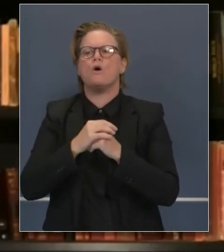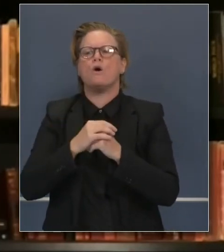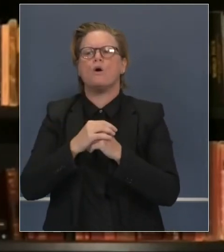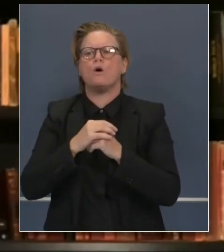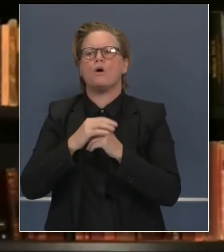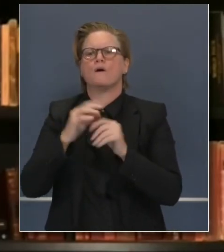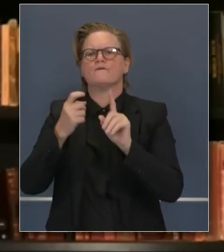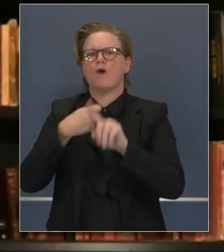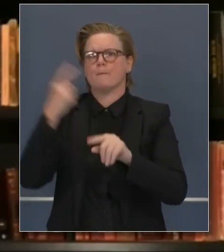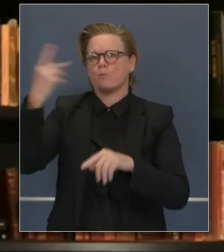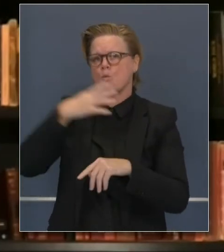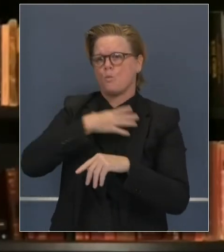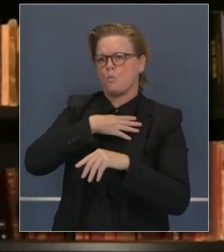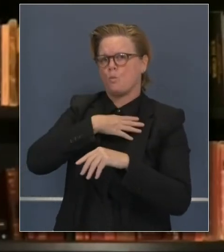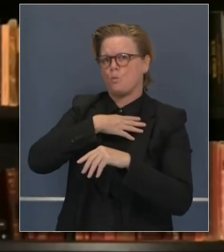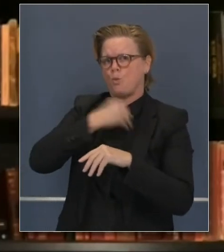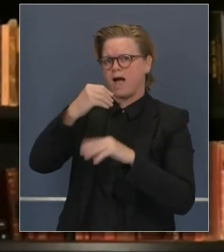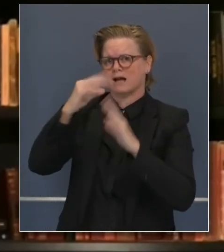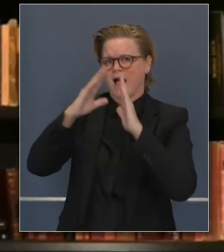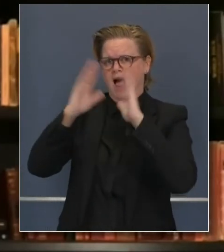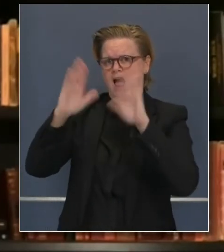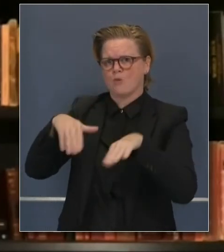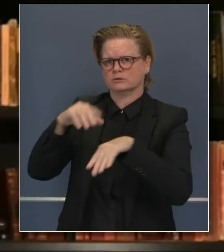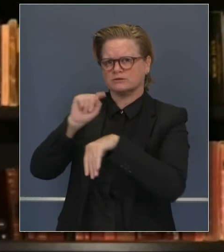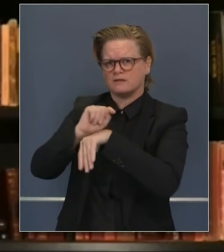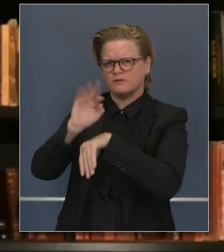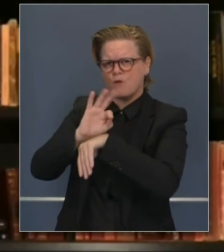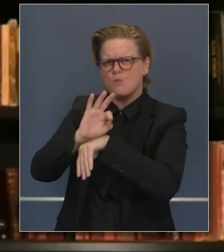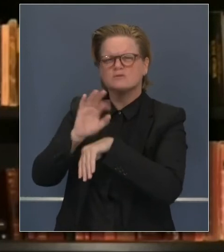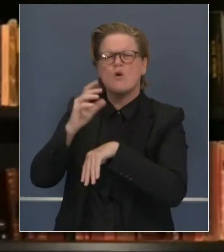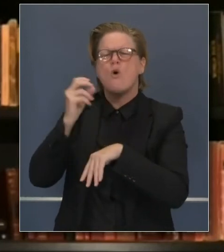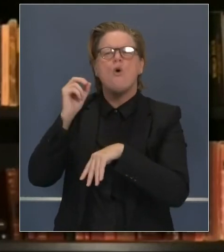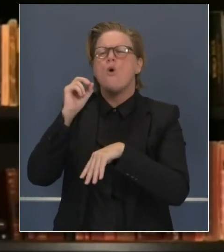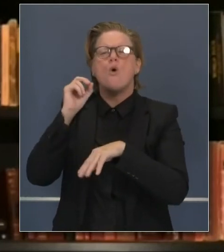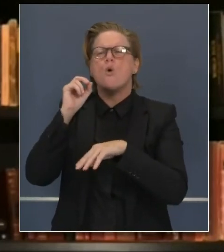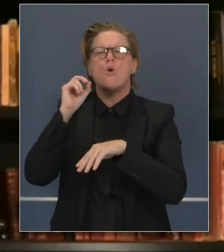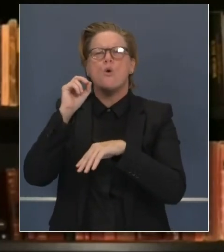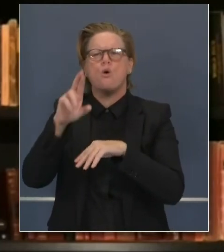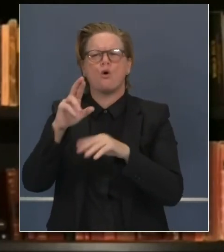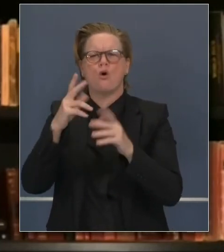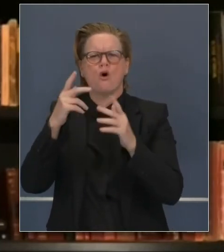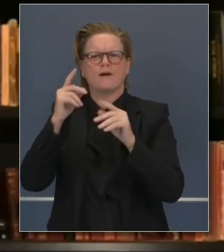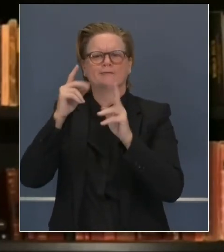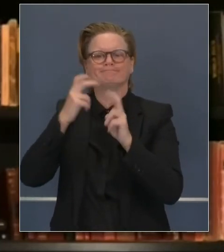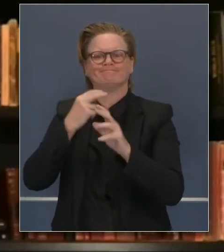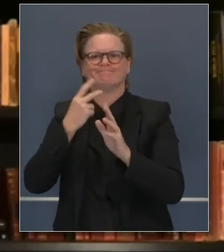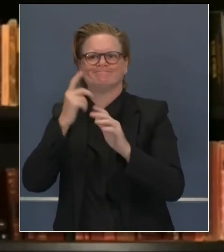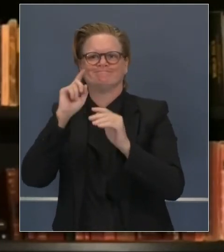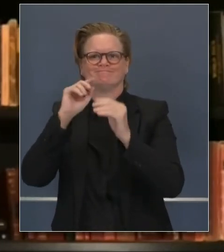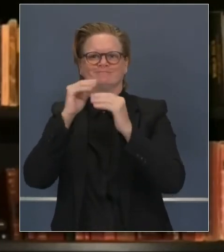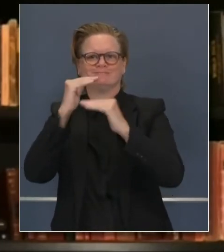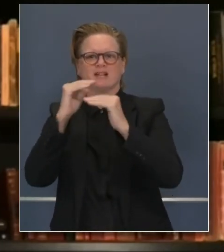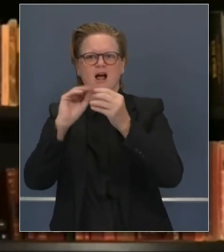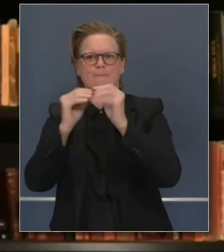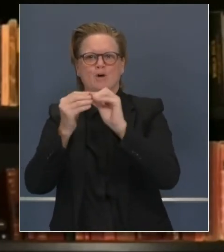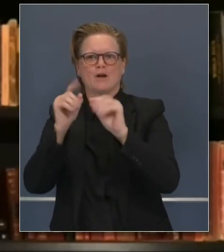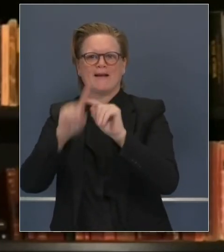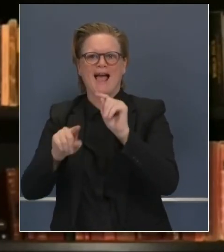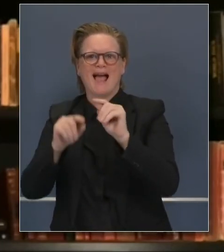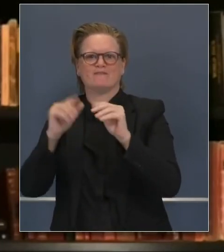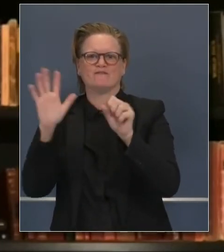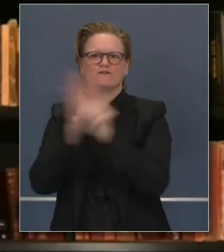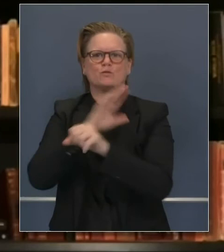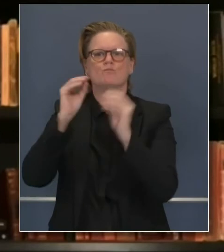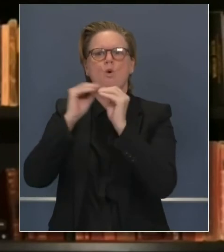able to fill that entire order? And finally, if they are able to meet that, do we have all the freezer units